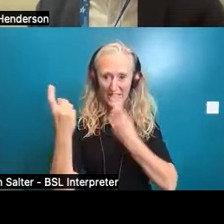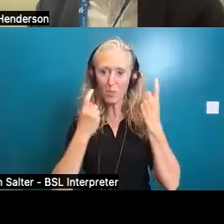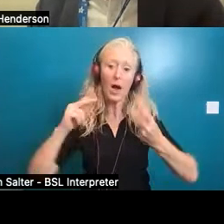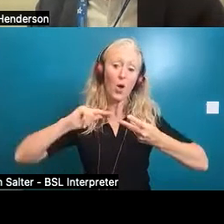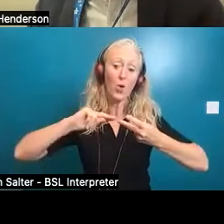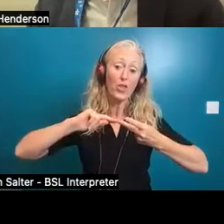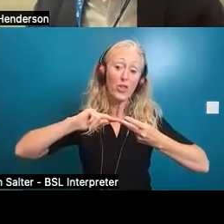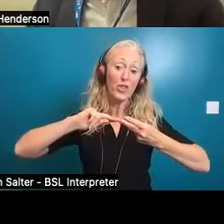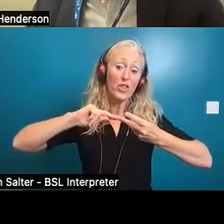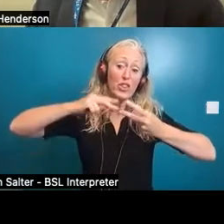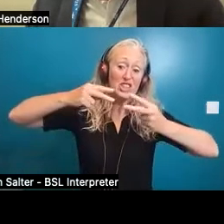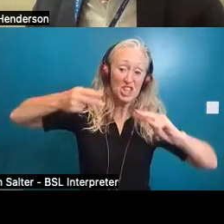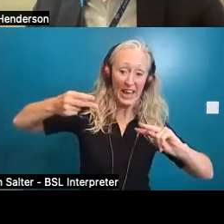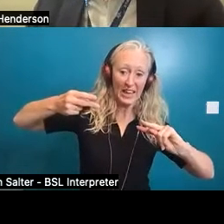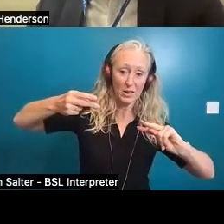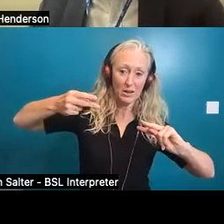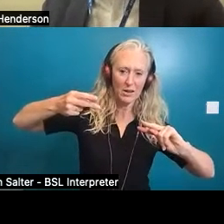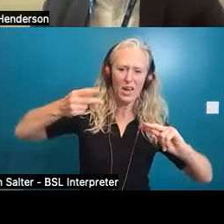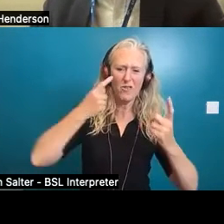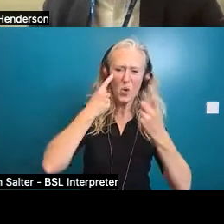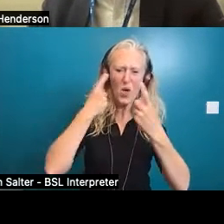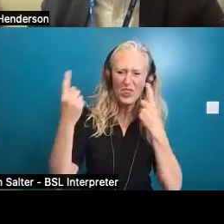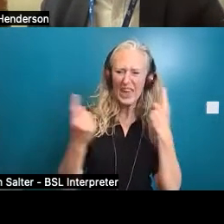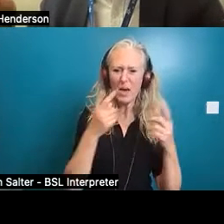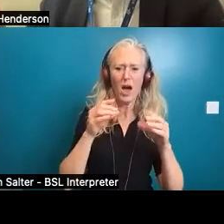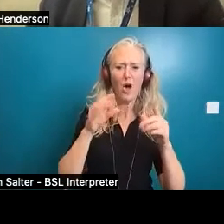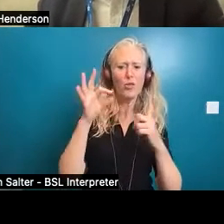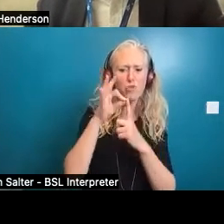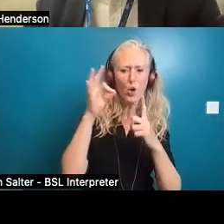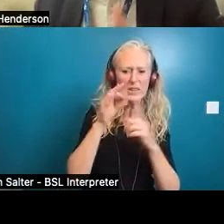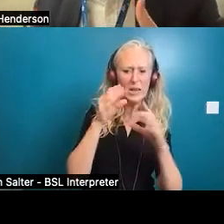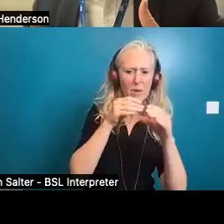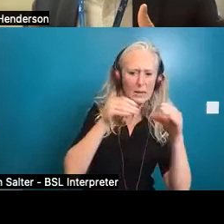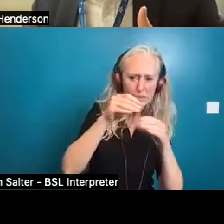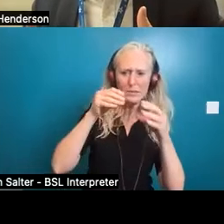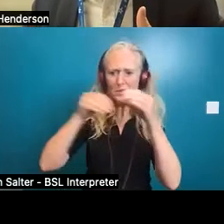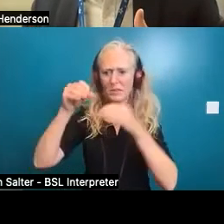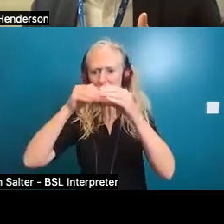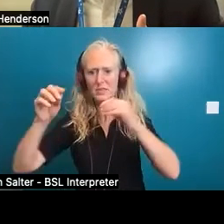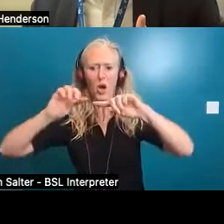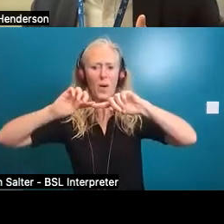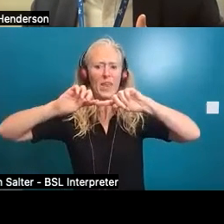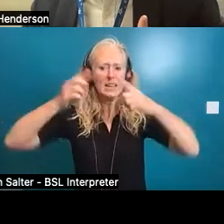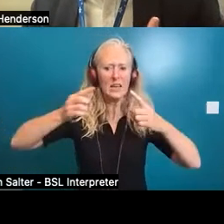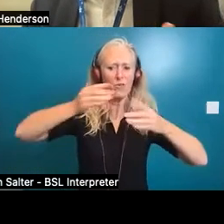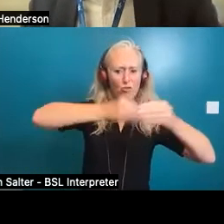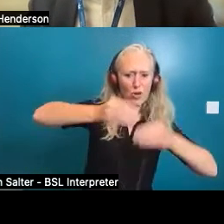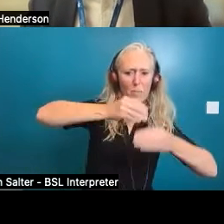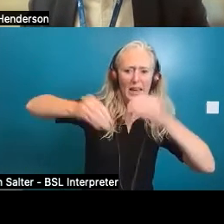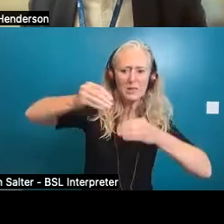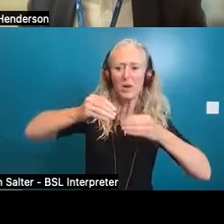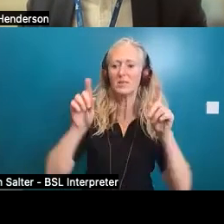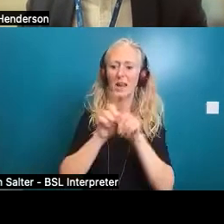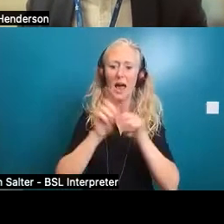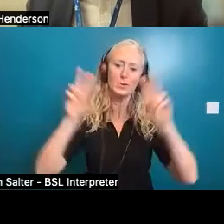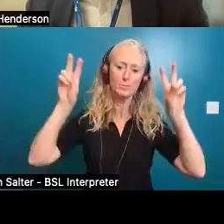don't understand those spelling mistakes, or we have spelling mistakes upstream of the known genes, and we just don't know what